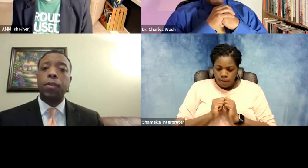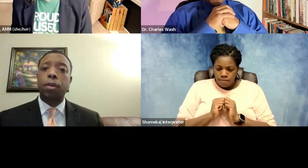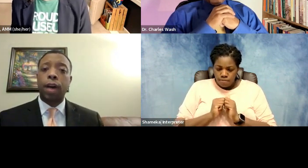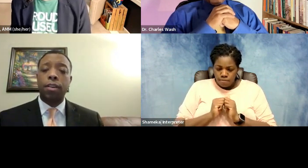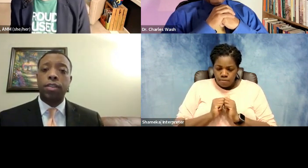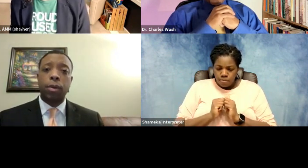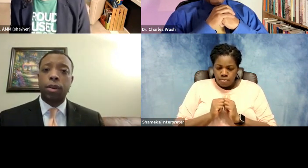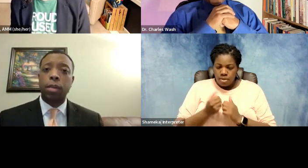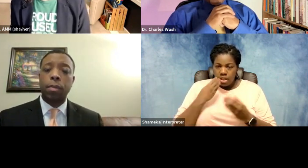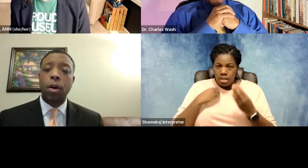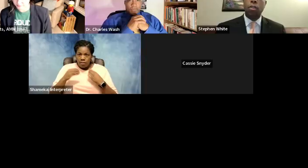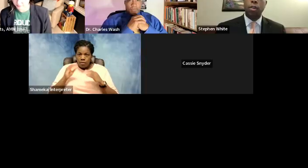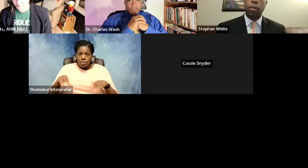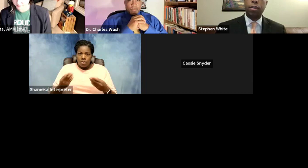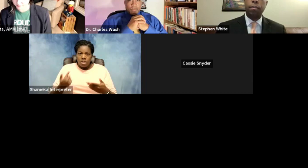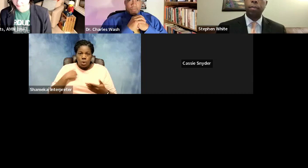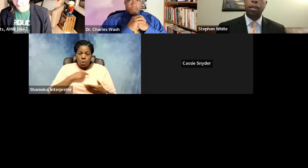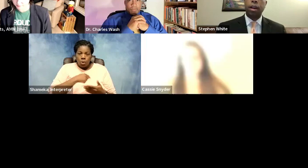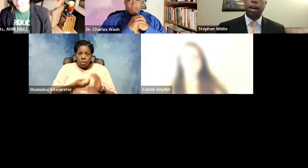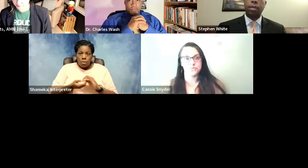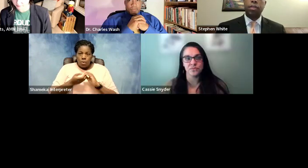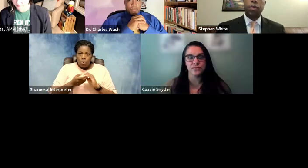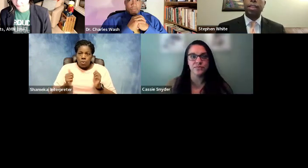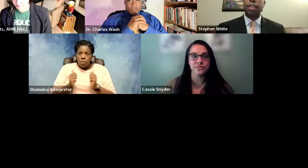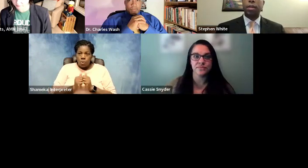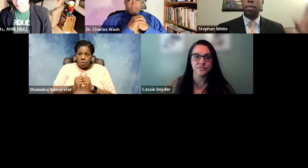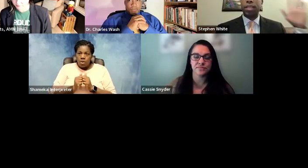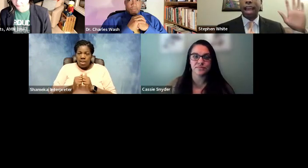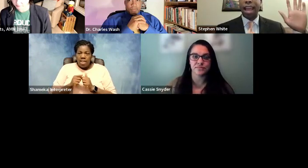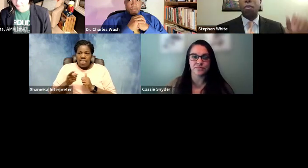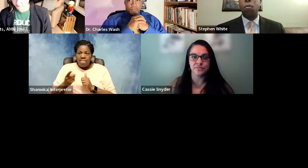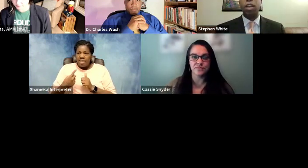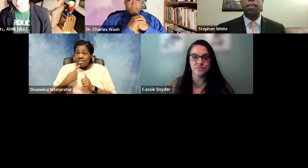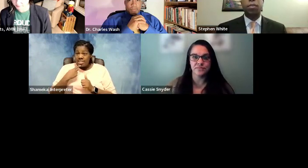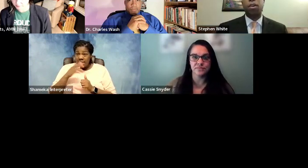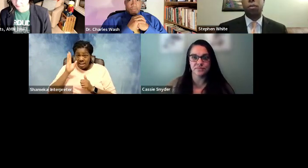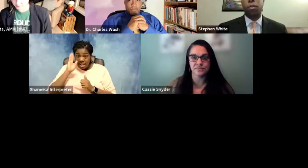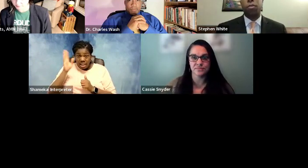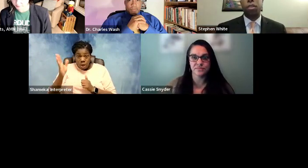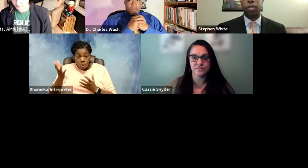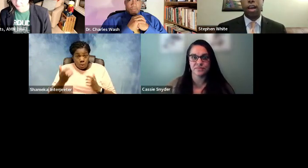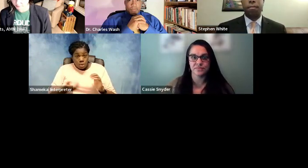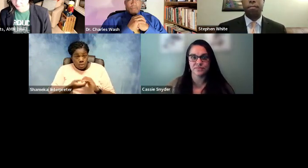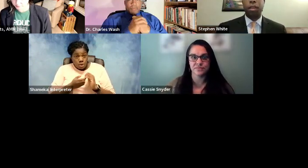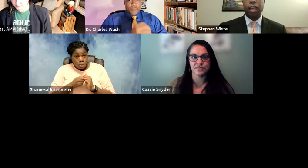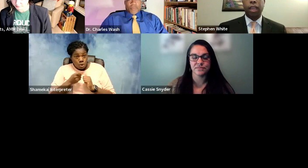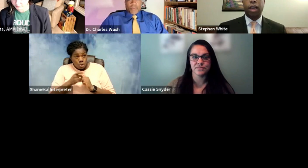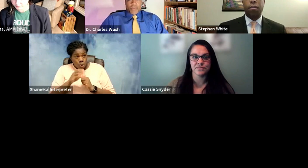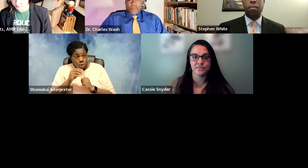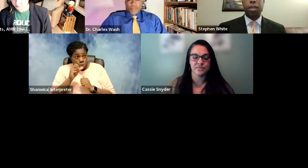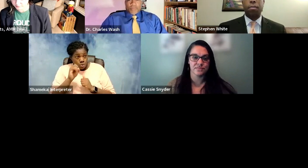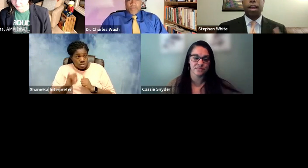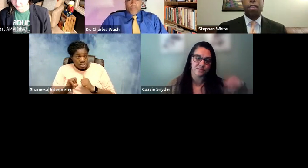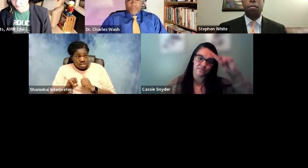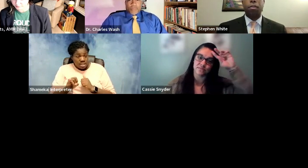with the food providers that we were going to be partnering with. And so they stepped up and said, hey, we'd love to partner with you, COSI.